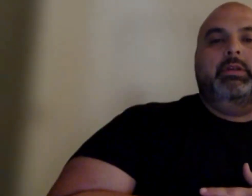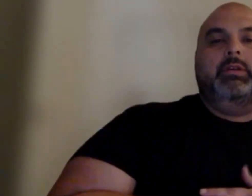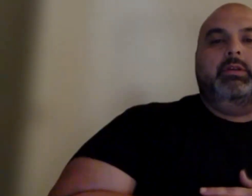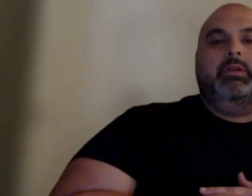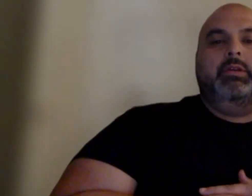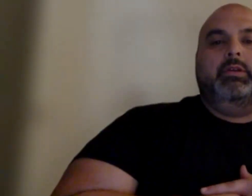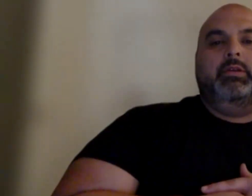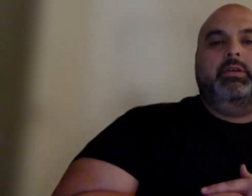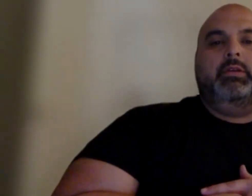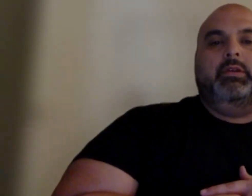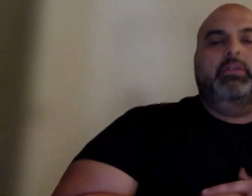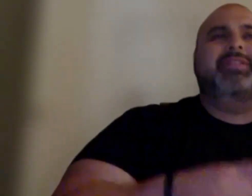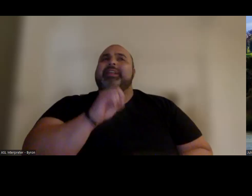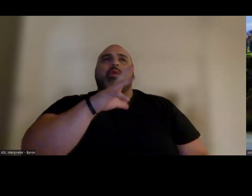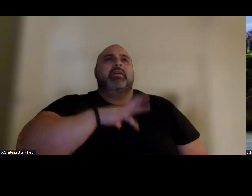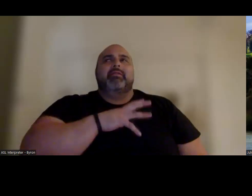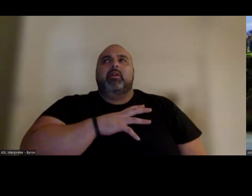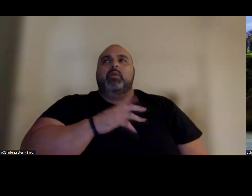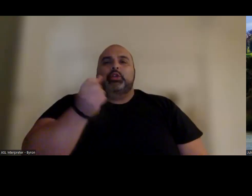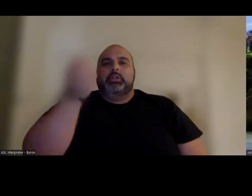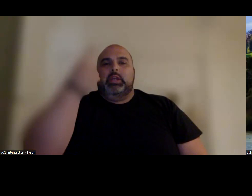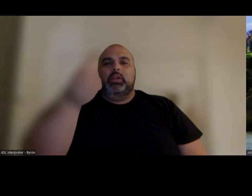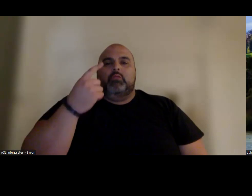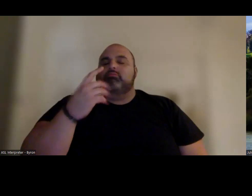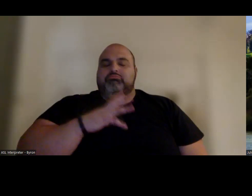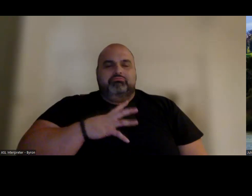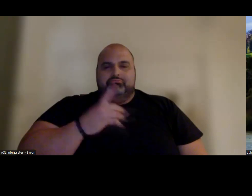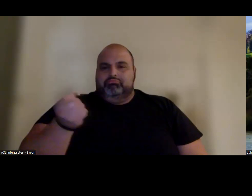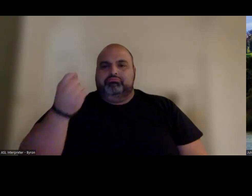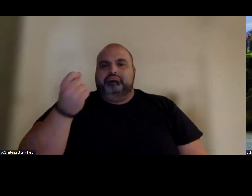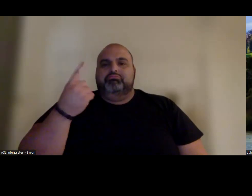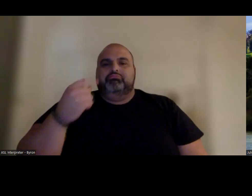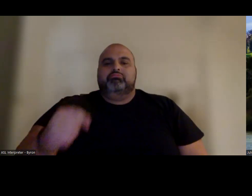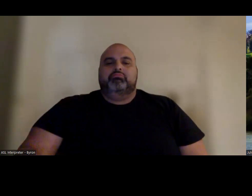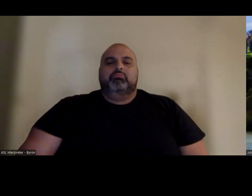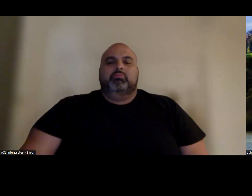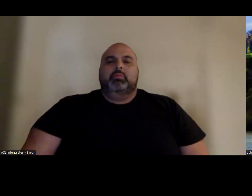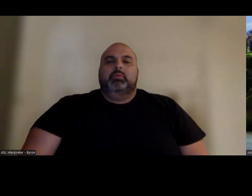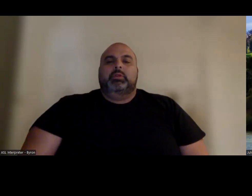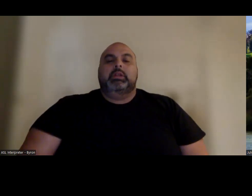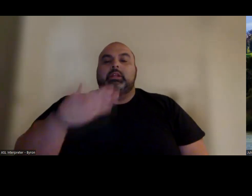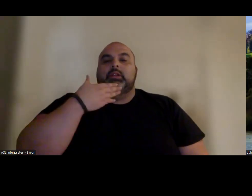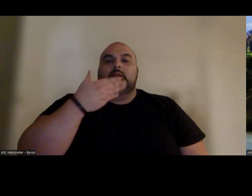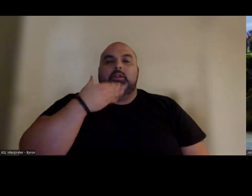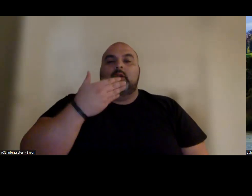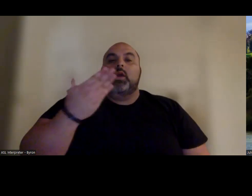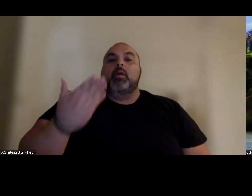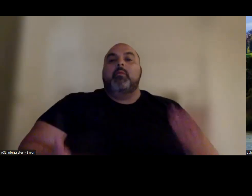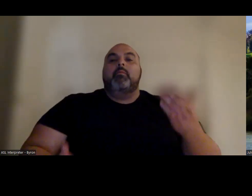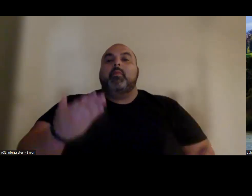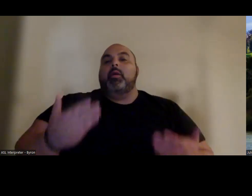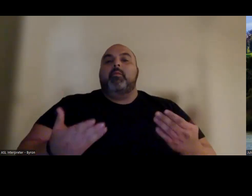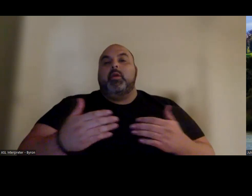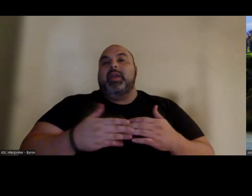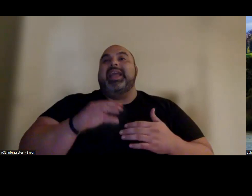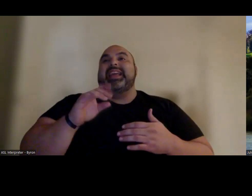That's all right, Nancy. completely understand. No, no, we completely understand. Thank you. And perhaps we can see if there's an